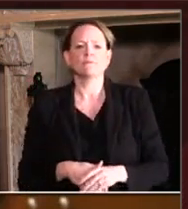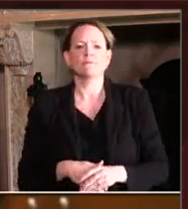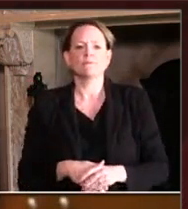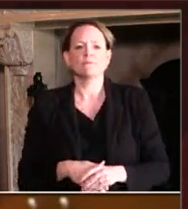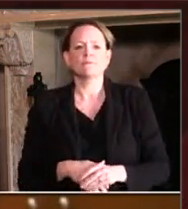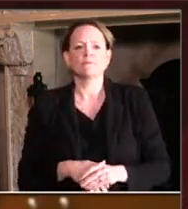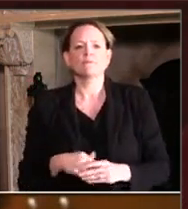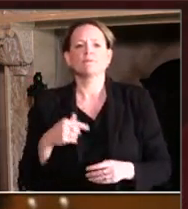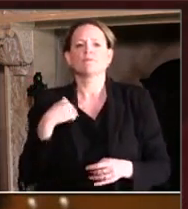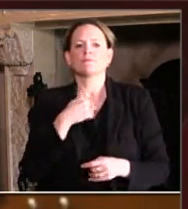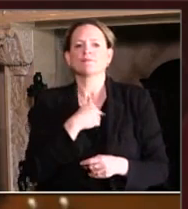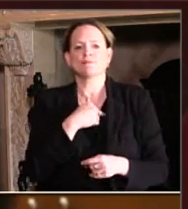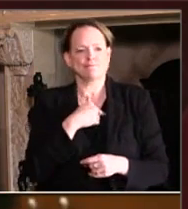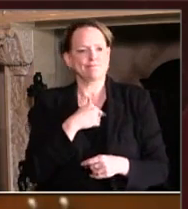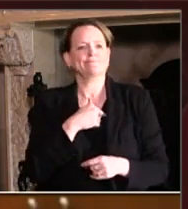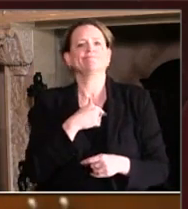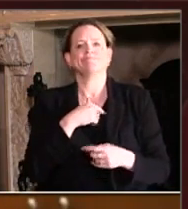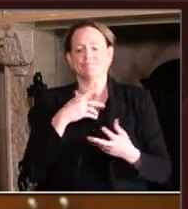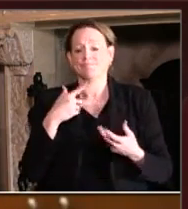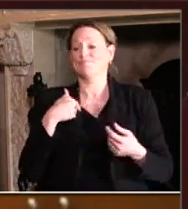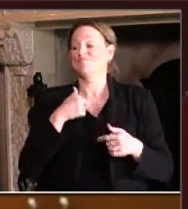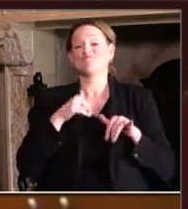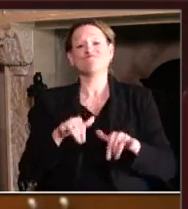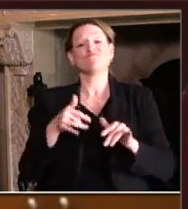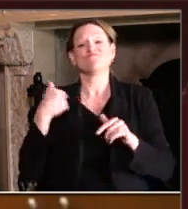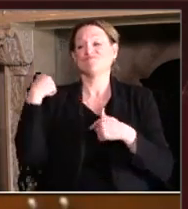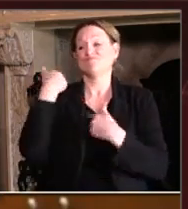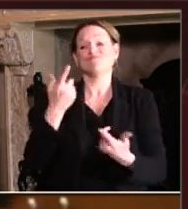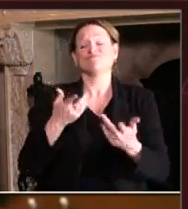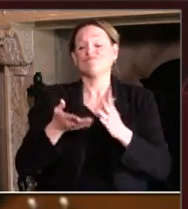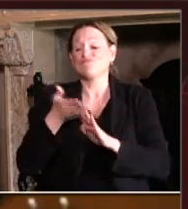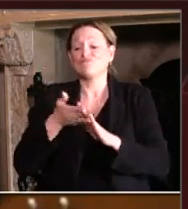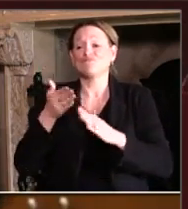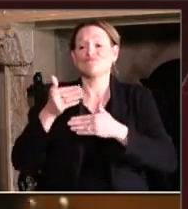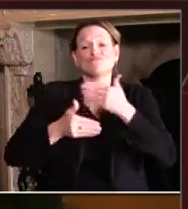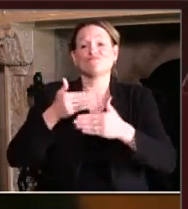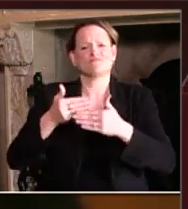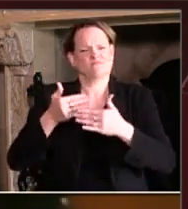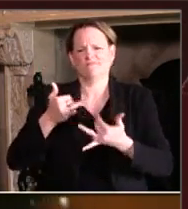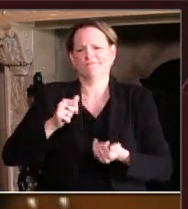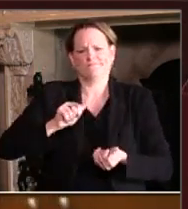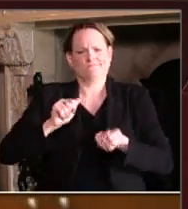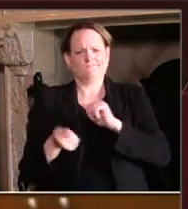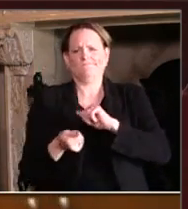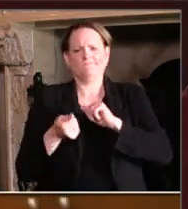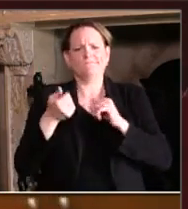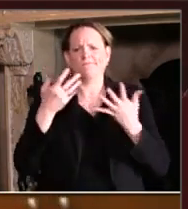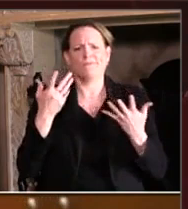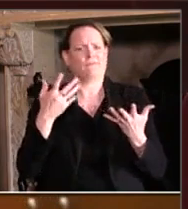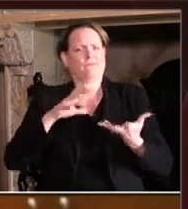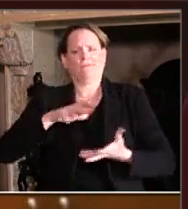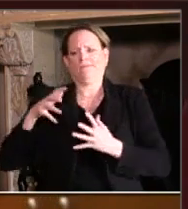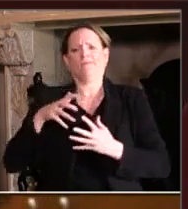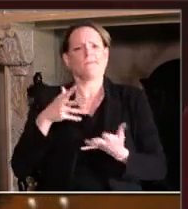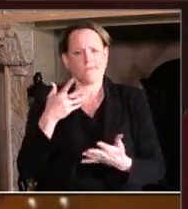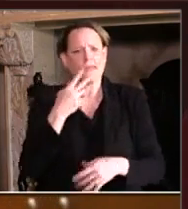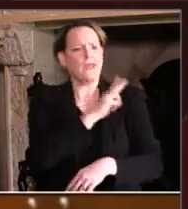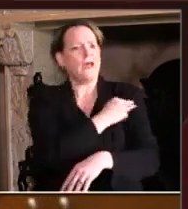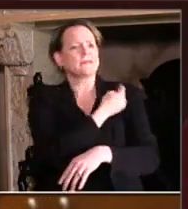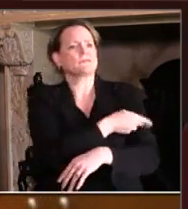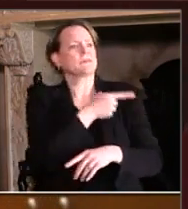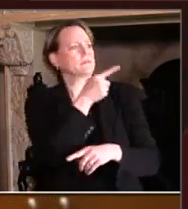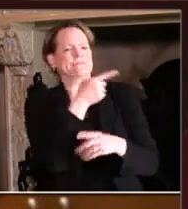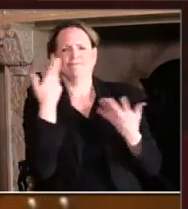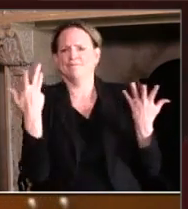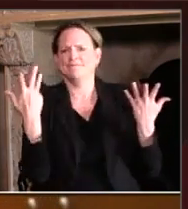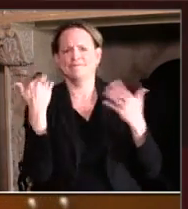relegating clinic visits to patients who absolutely needed to be seen in the office, and canceling preventive visits such as physicals,